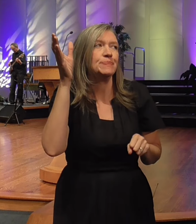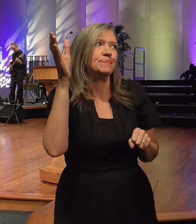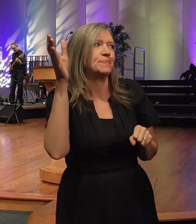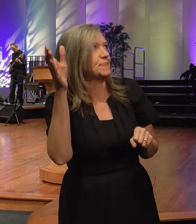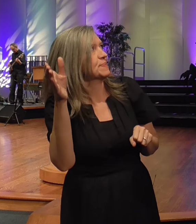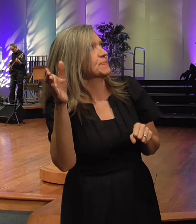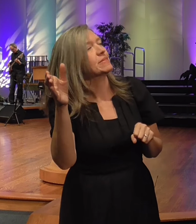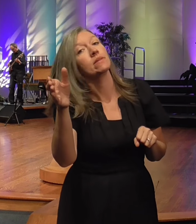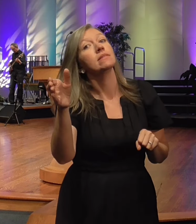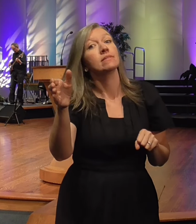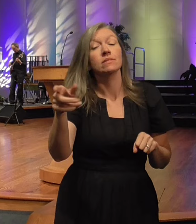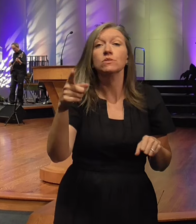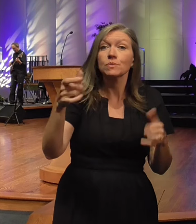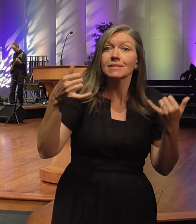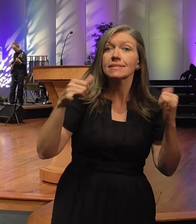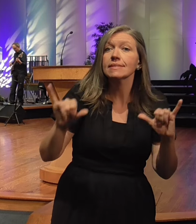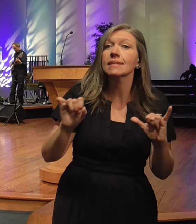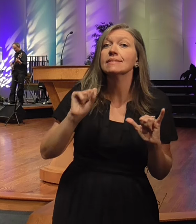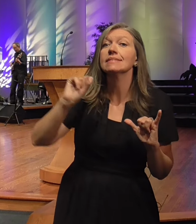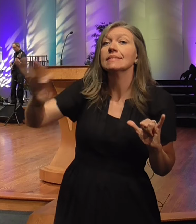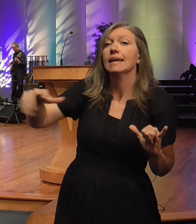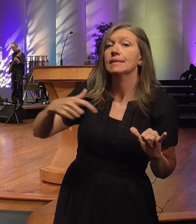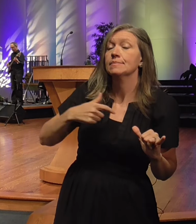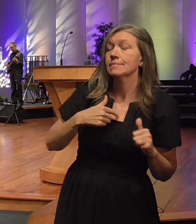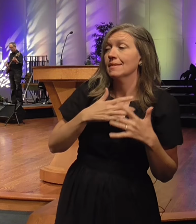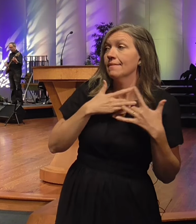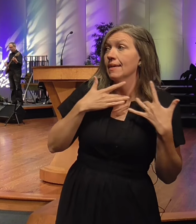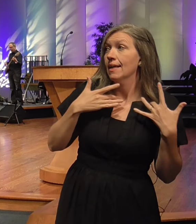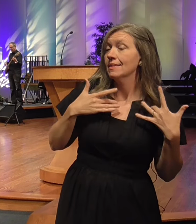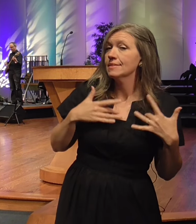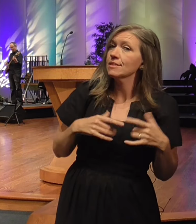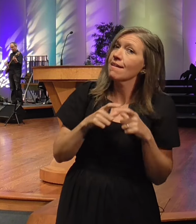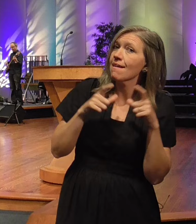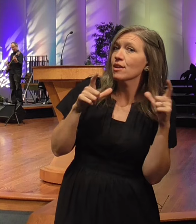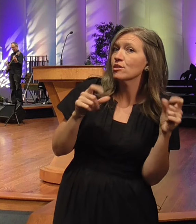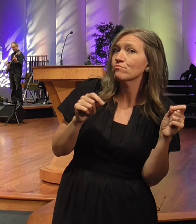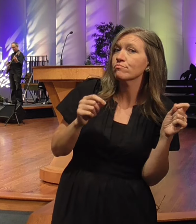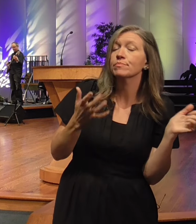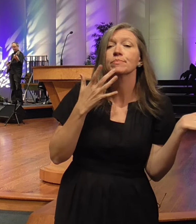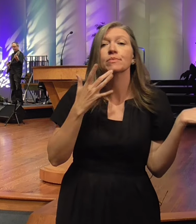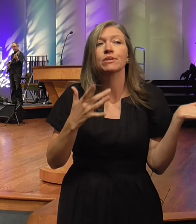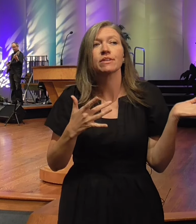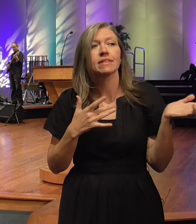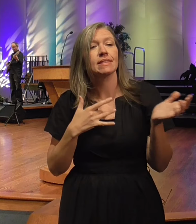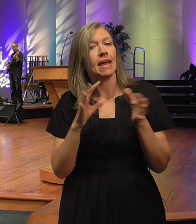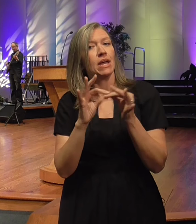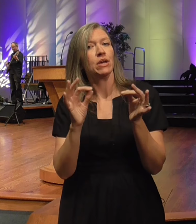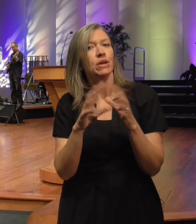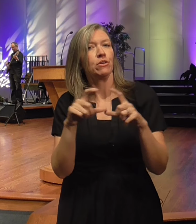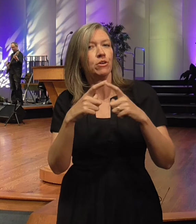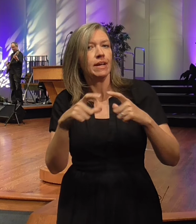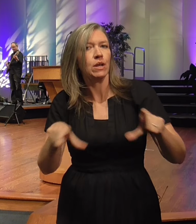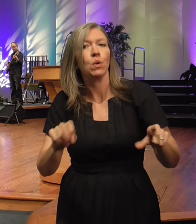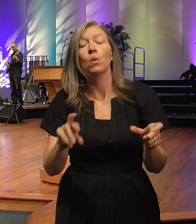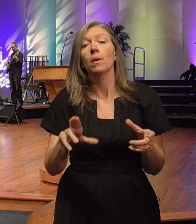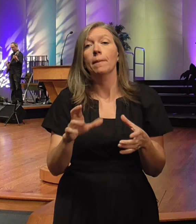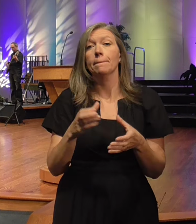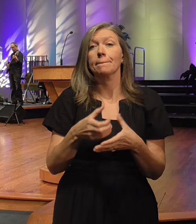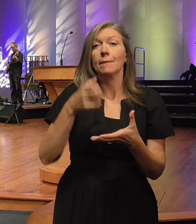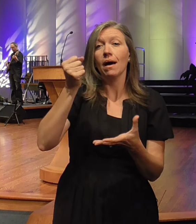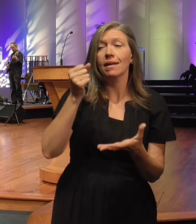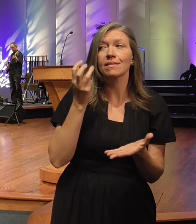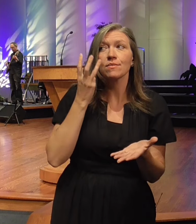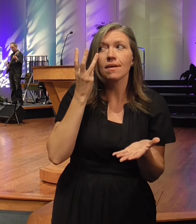When I get older, losing my hair, many years from now, will you still